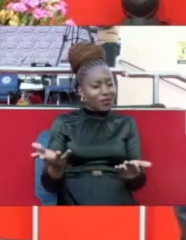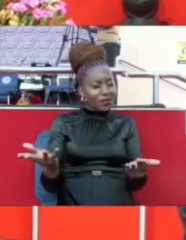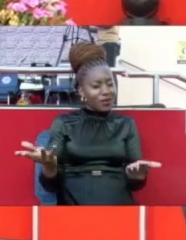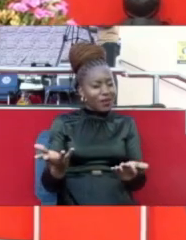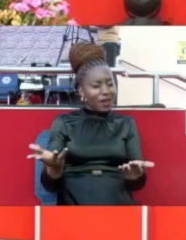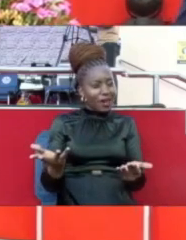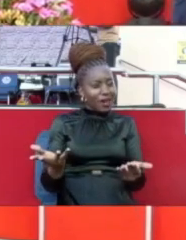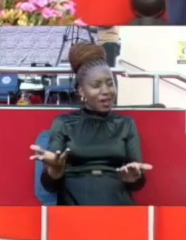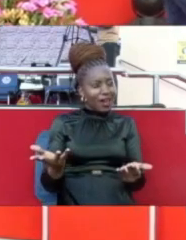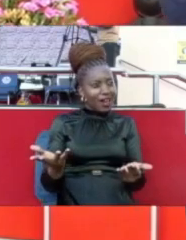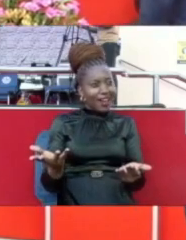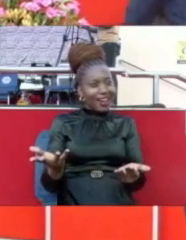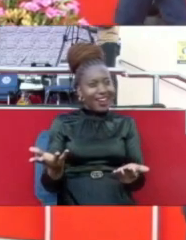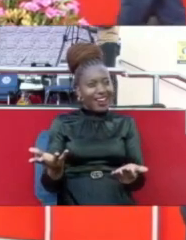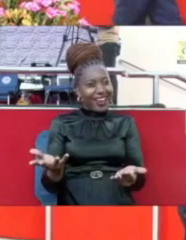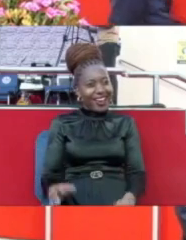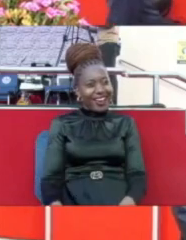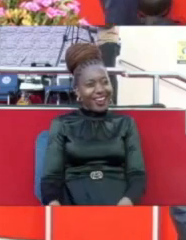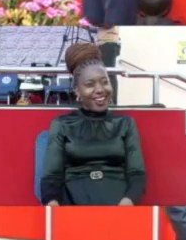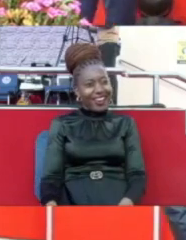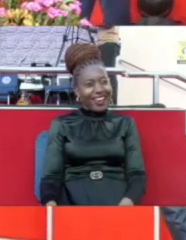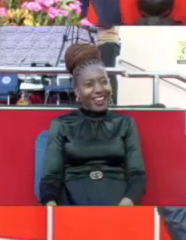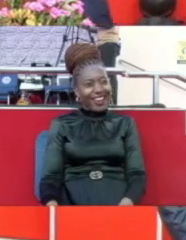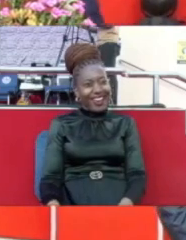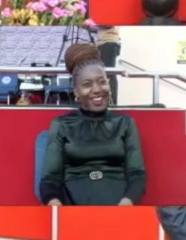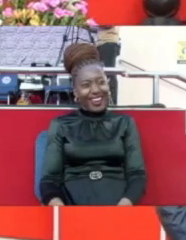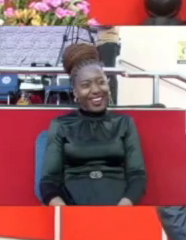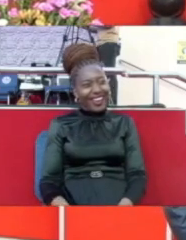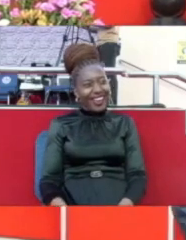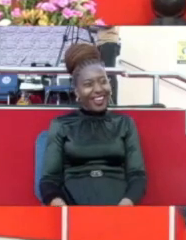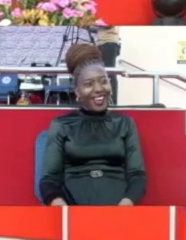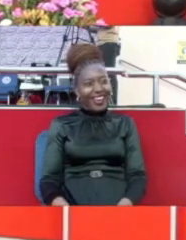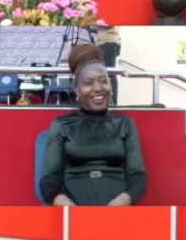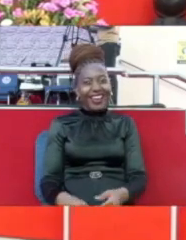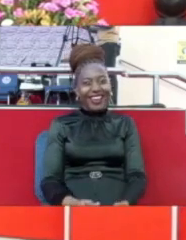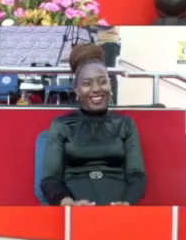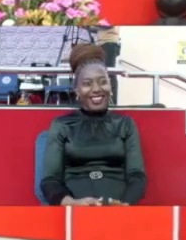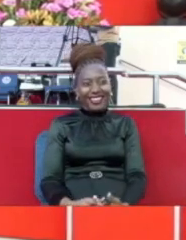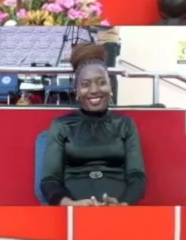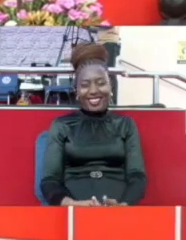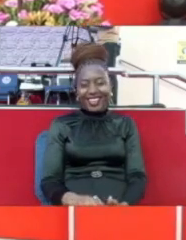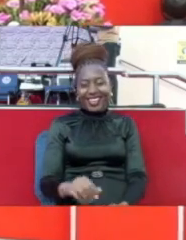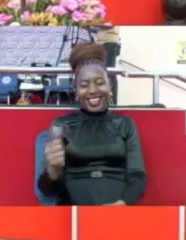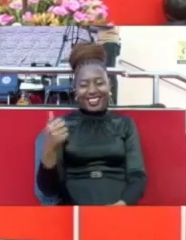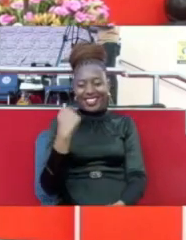with the Maasai people or something? I don't understand this. Those of you in school